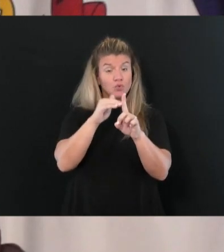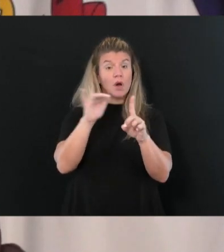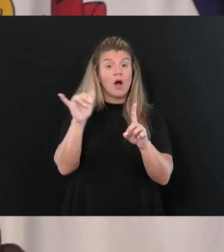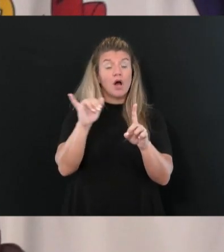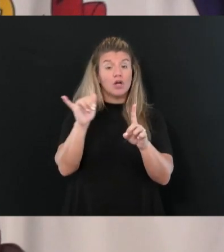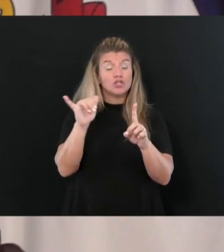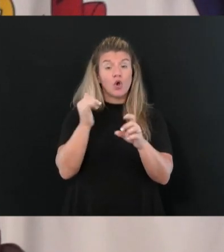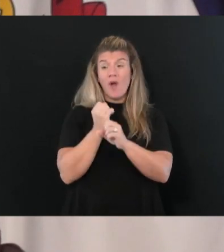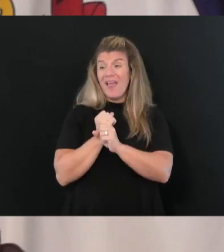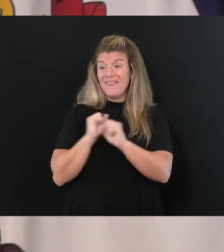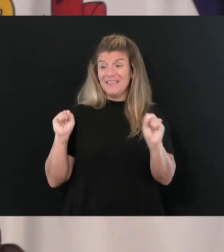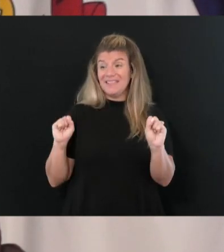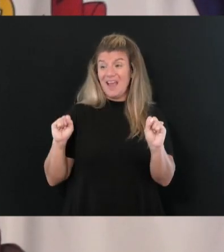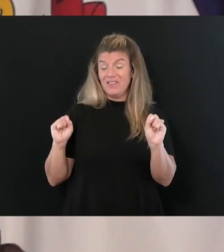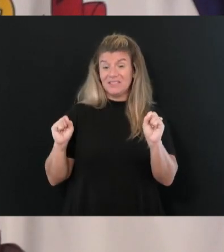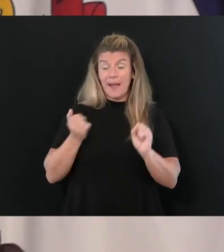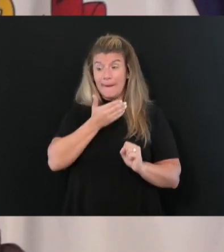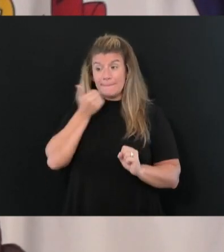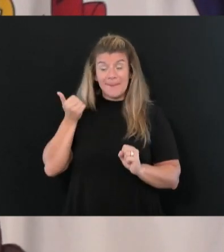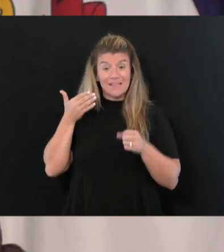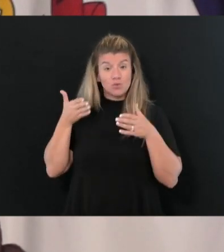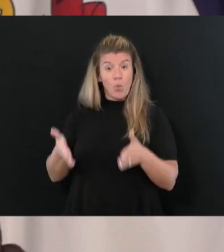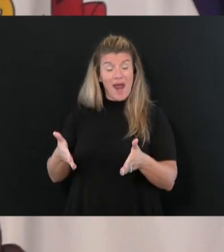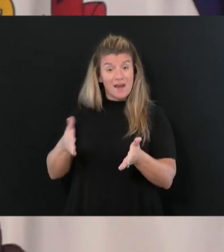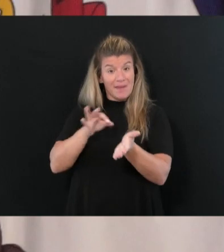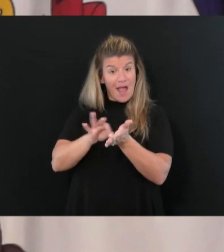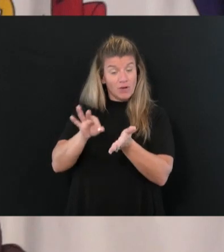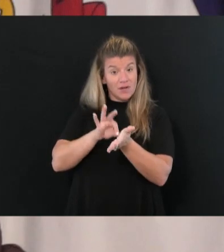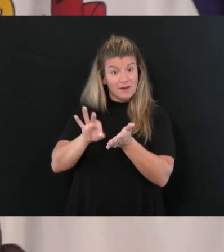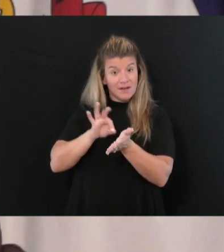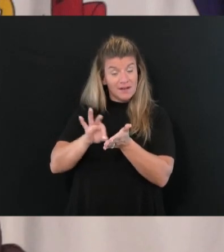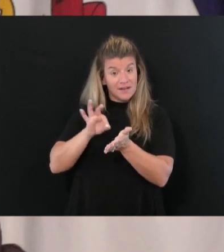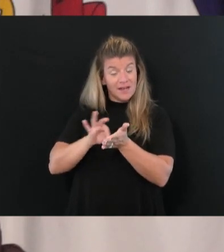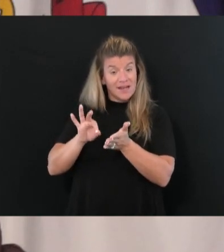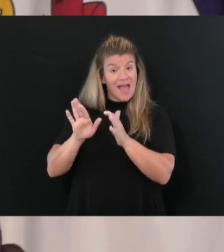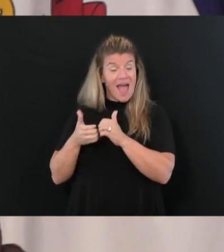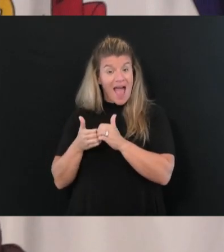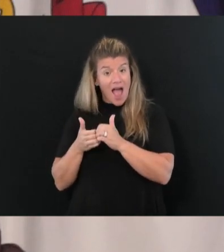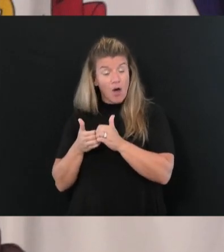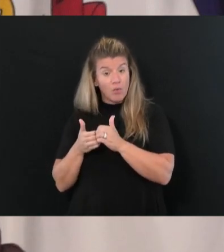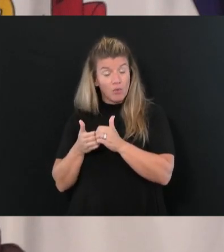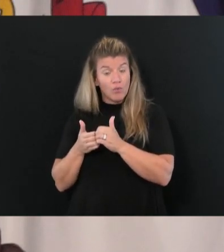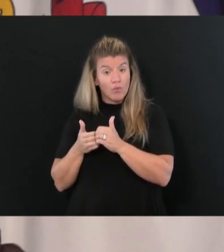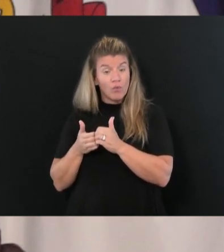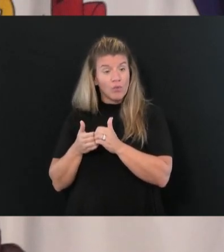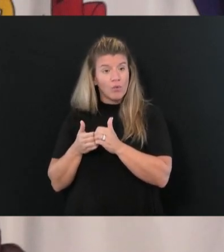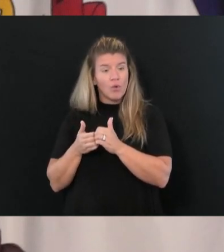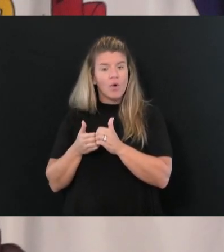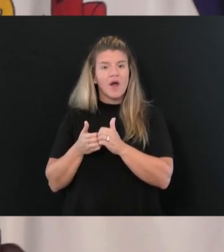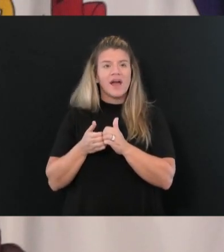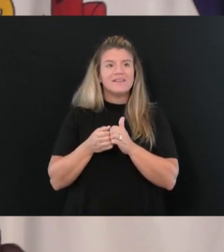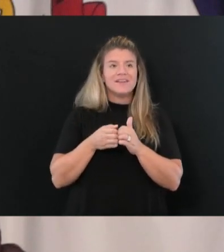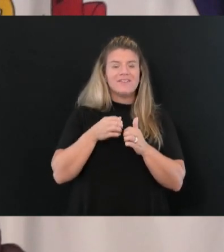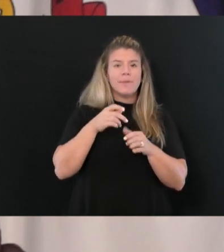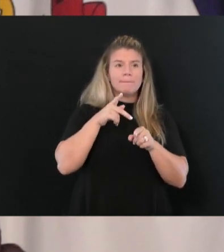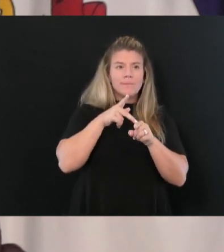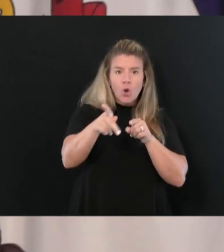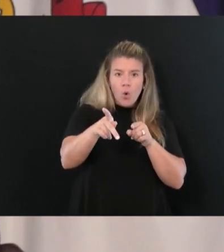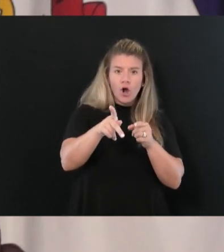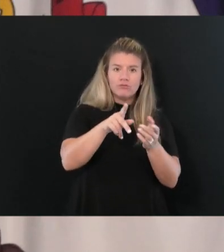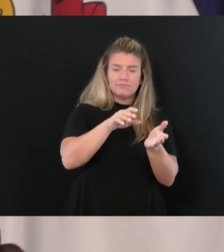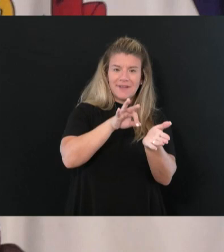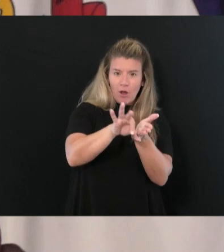the safest and best way to be counted is from the standpoint of pure counting,